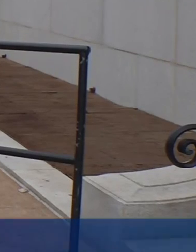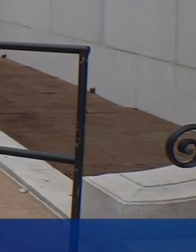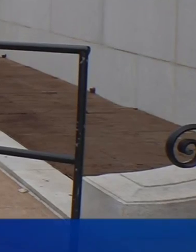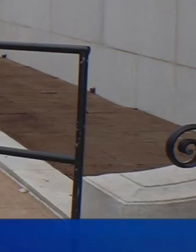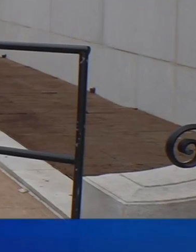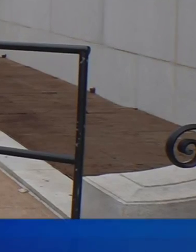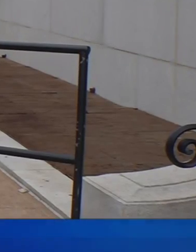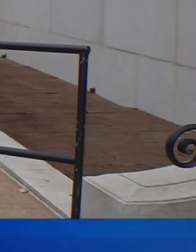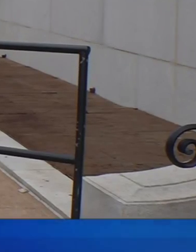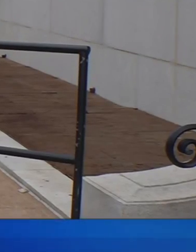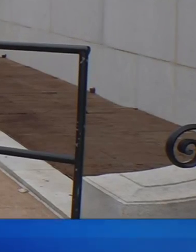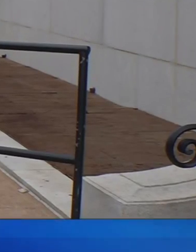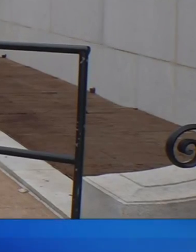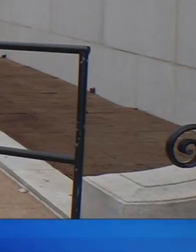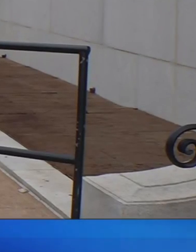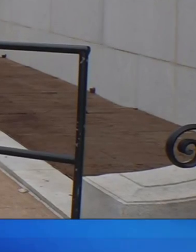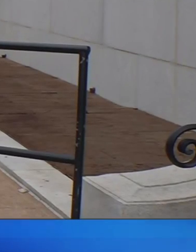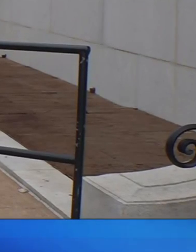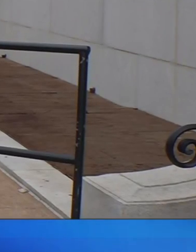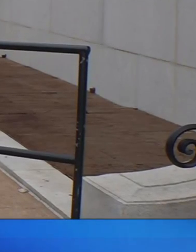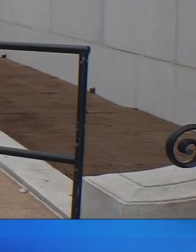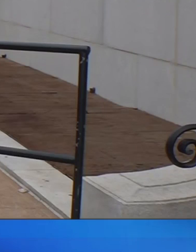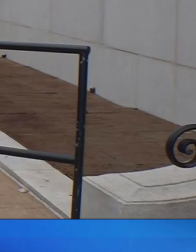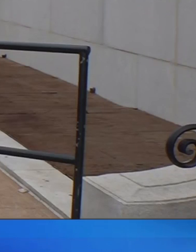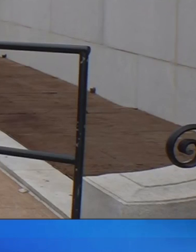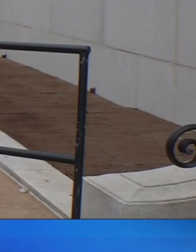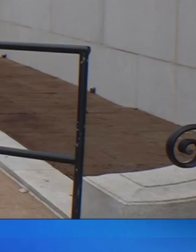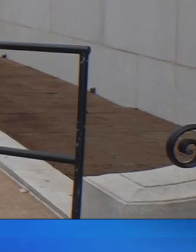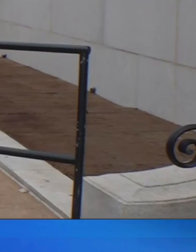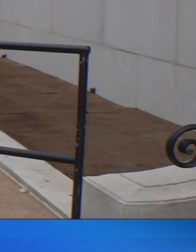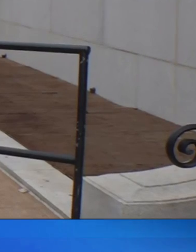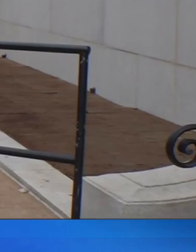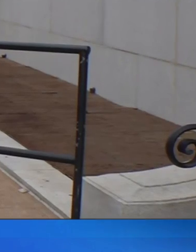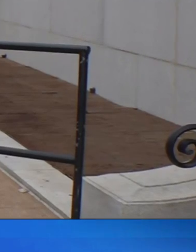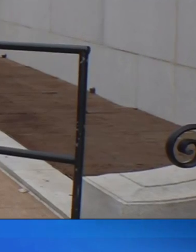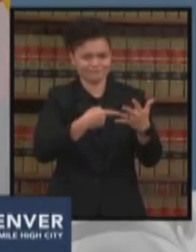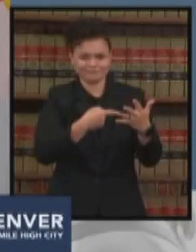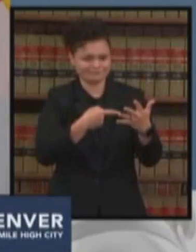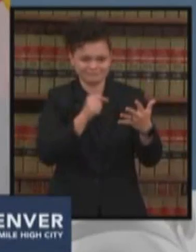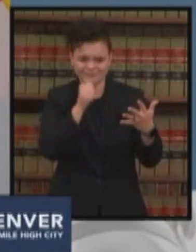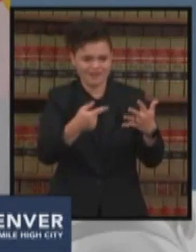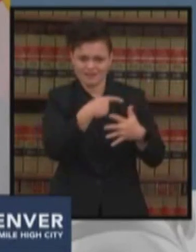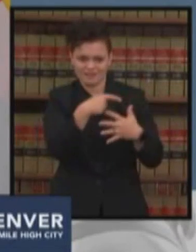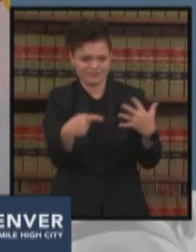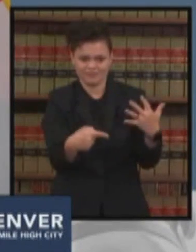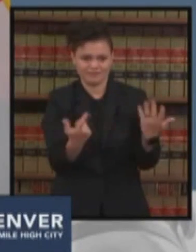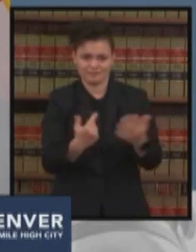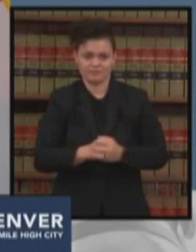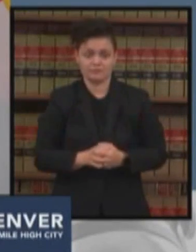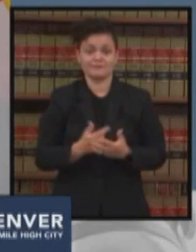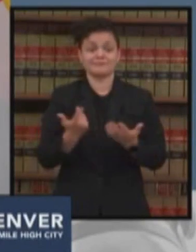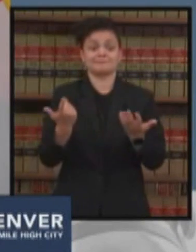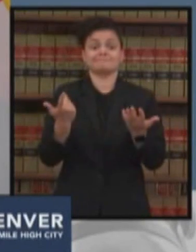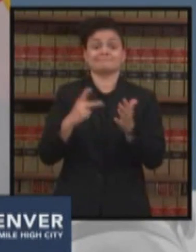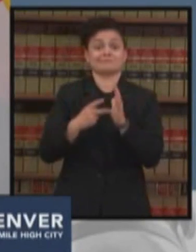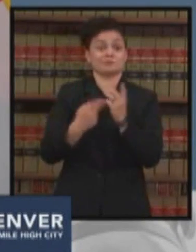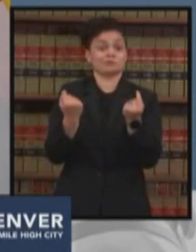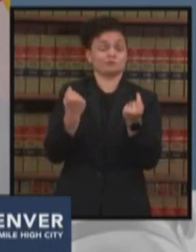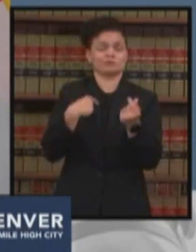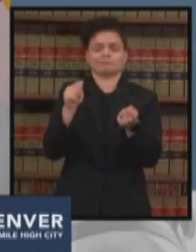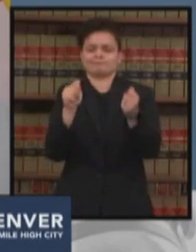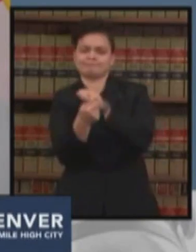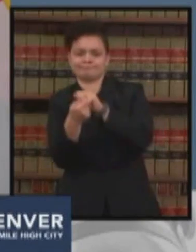leaders, they see this as an opportunity to take action before things get worse. We are not going to mask our way out of this. We are